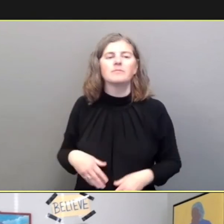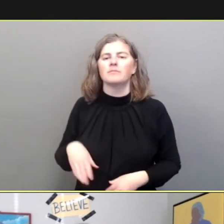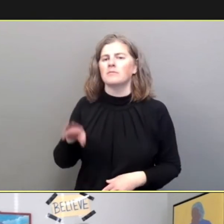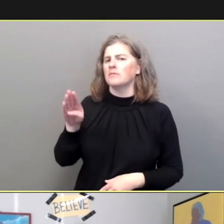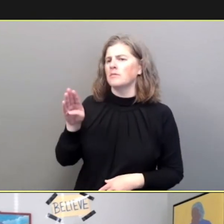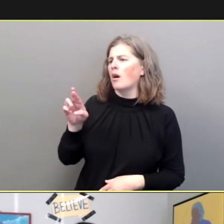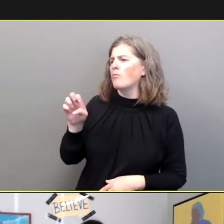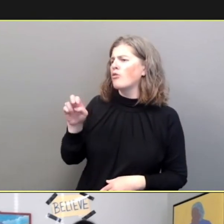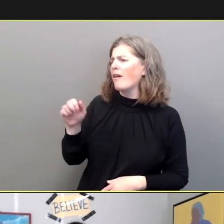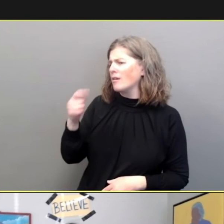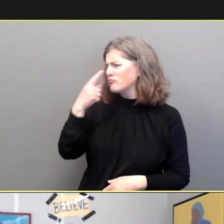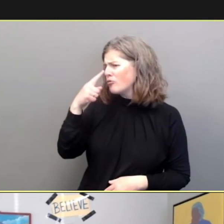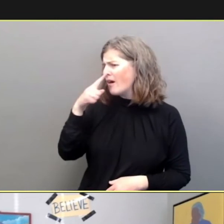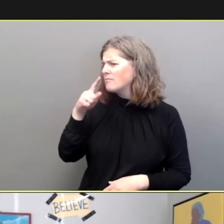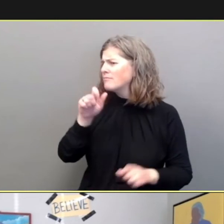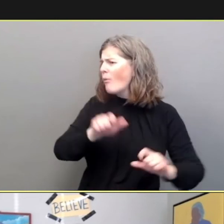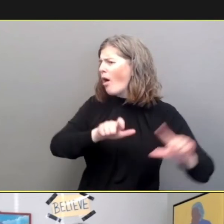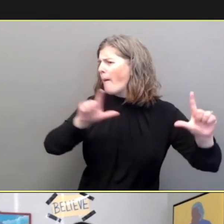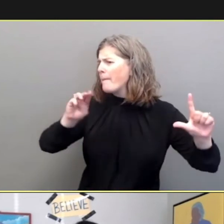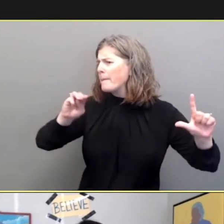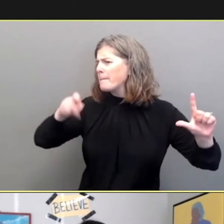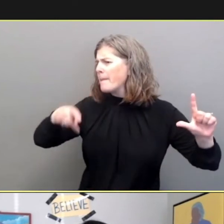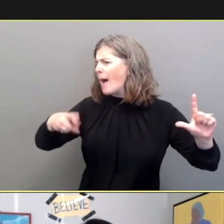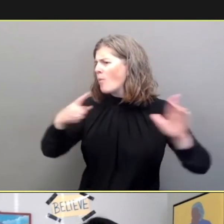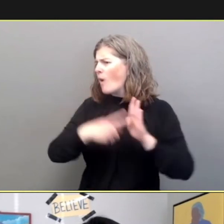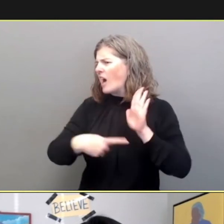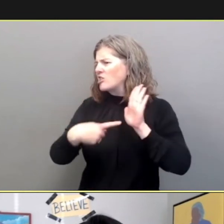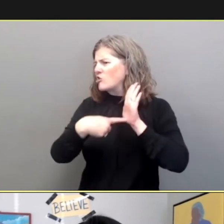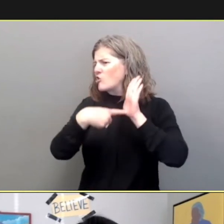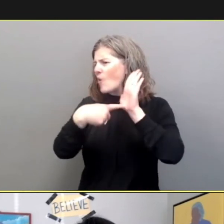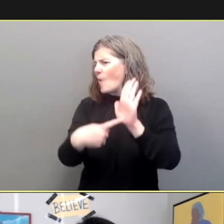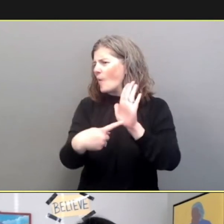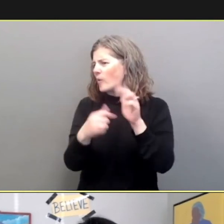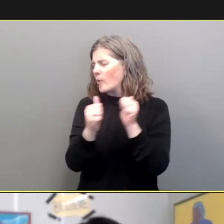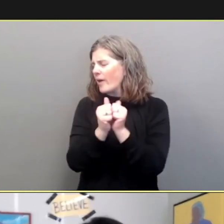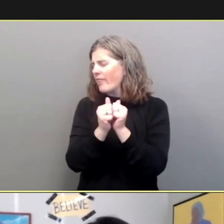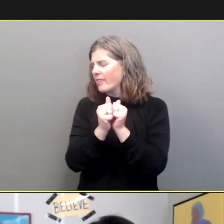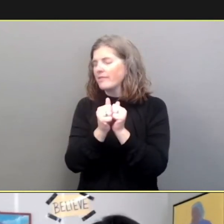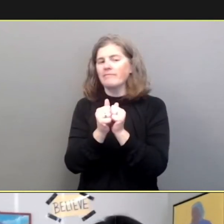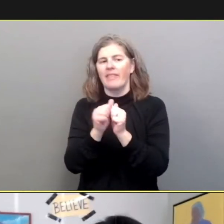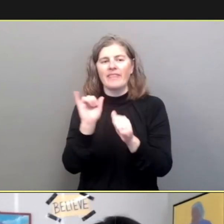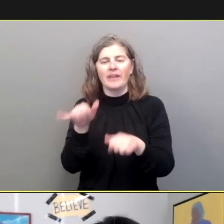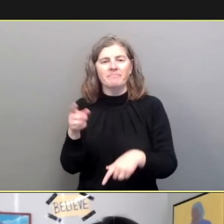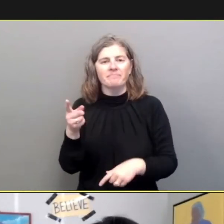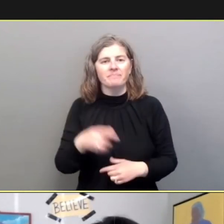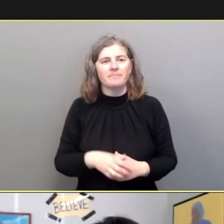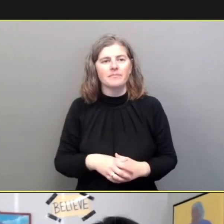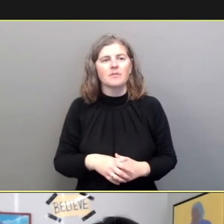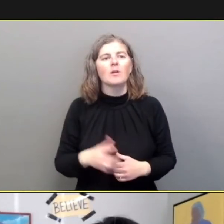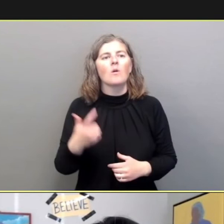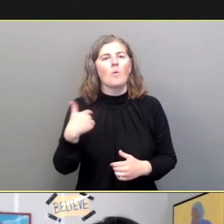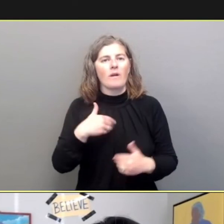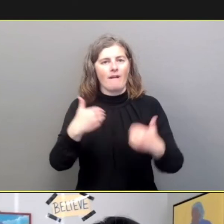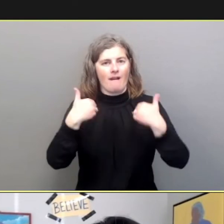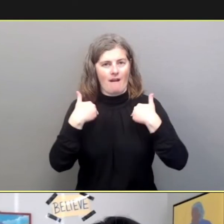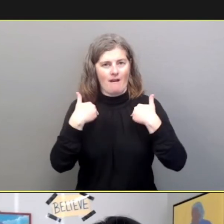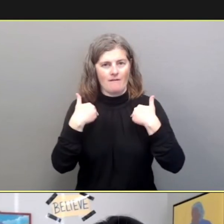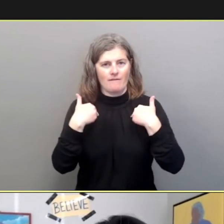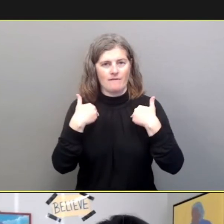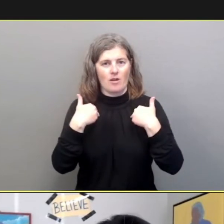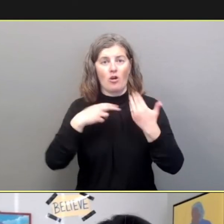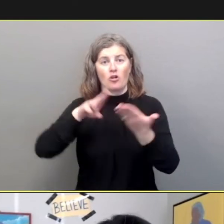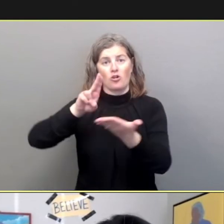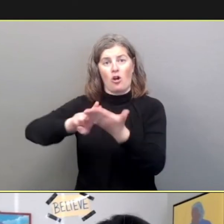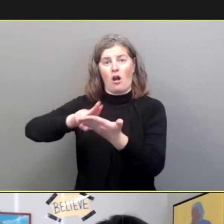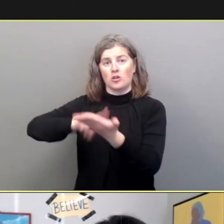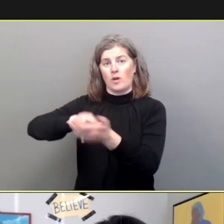bring up the that map slide that I showed with we've got contracted